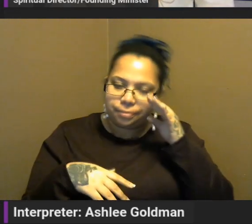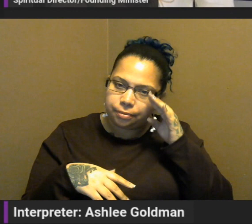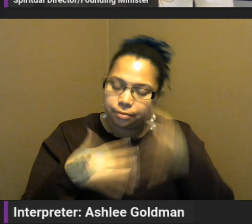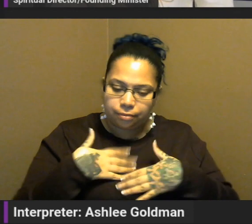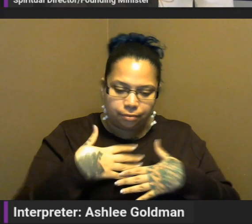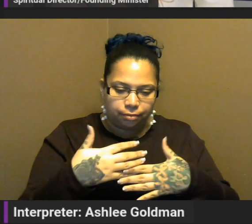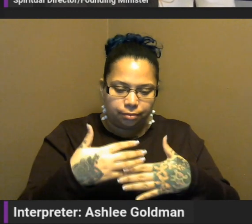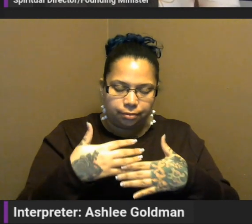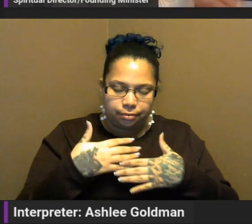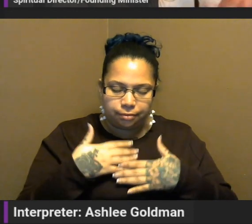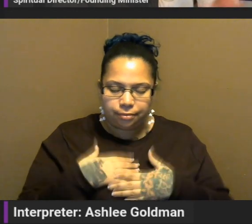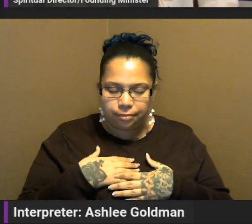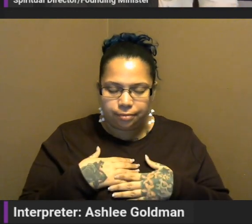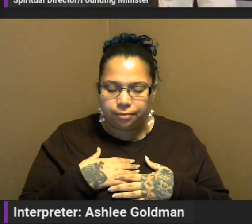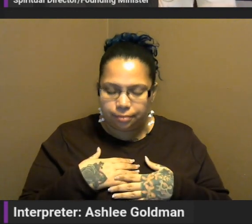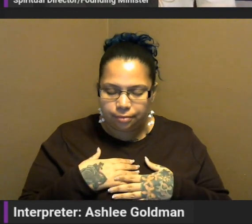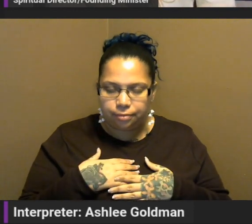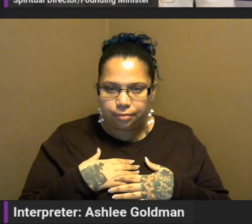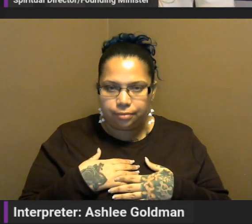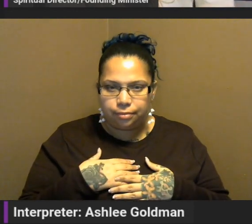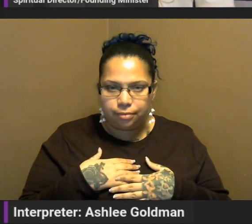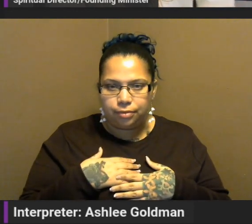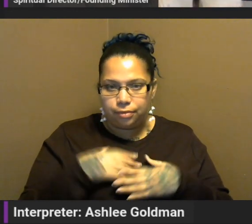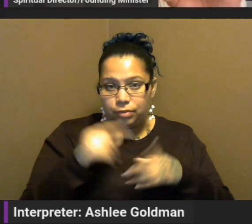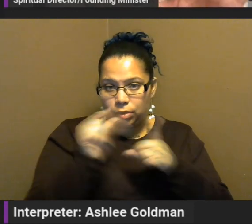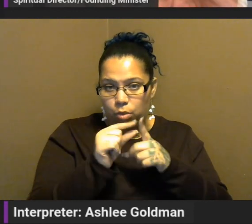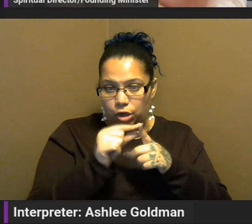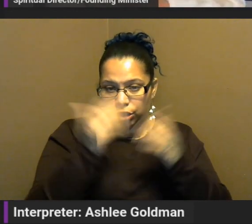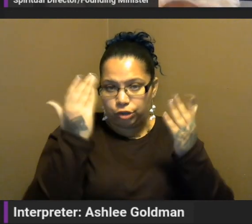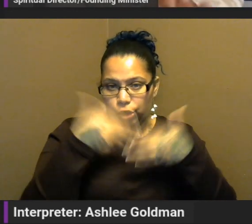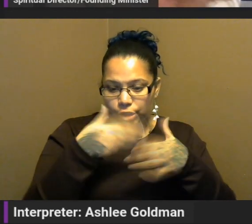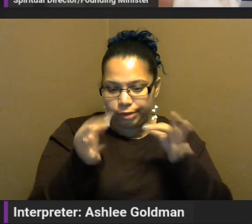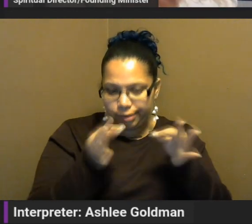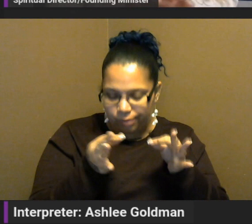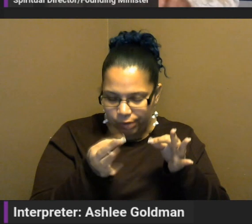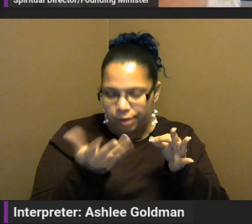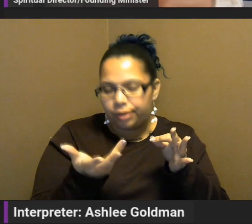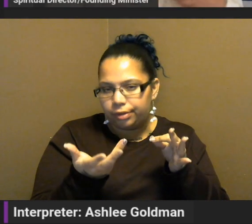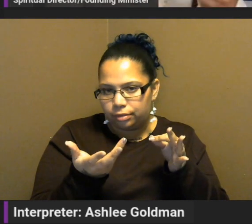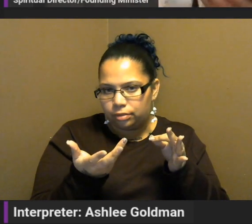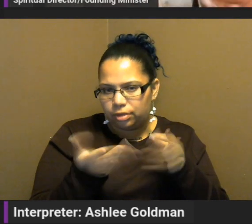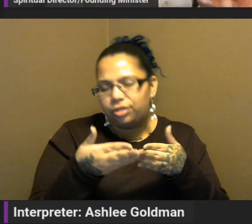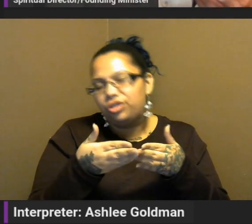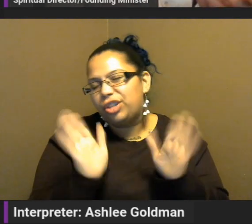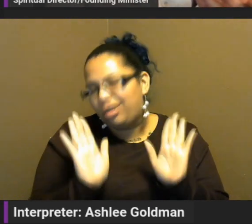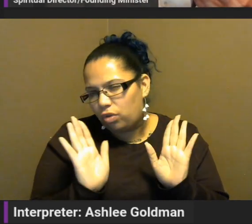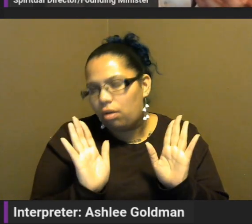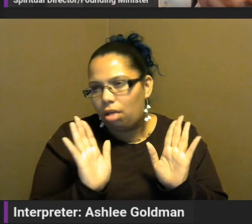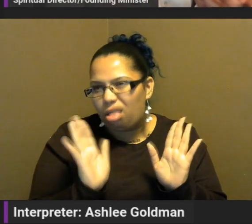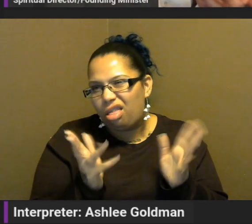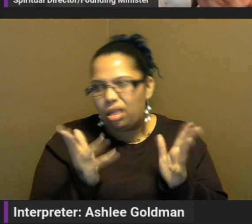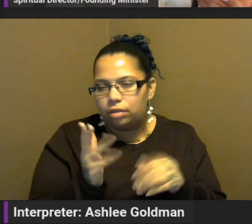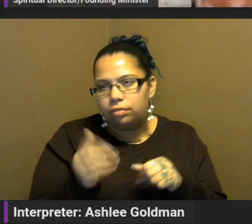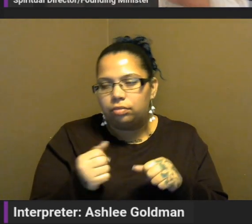Darkness as defined. Right? In general, because there are various ways, but the total or near